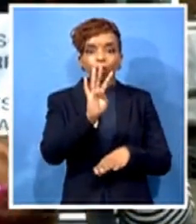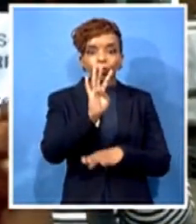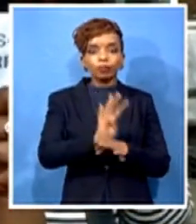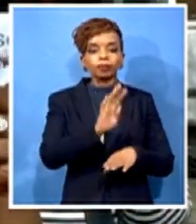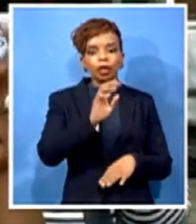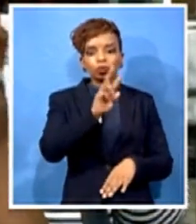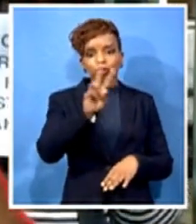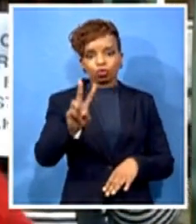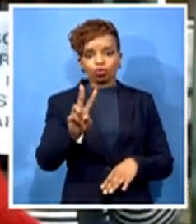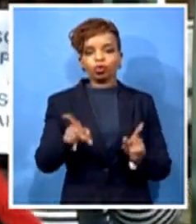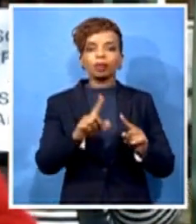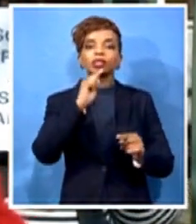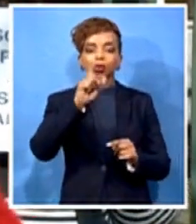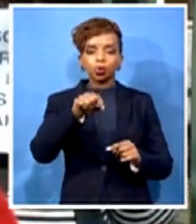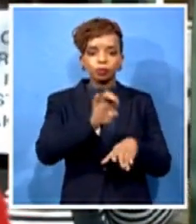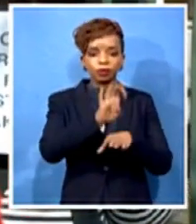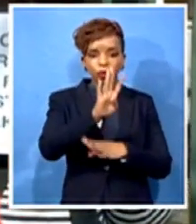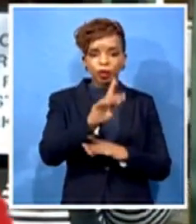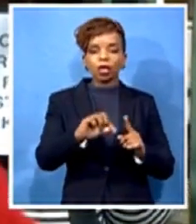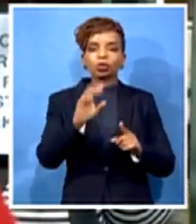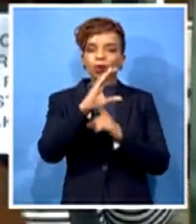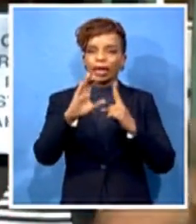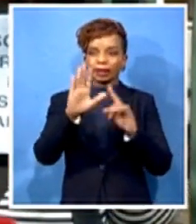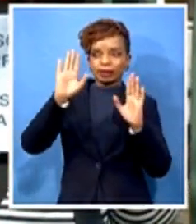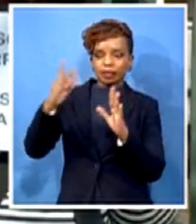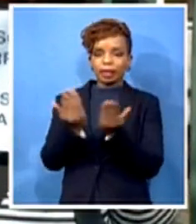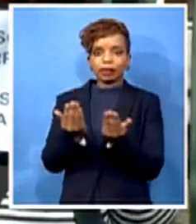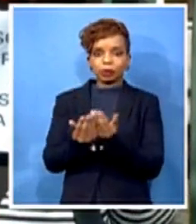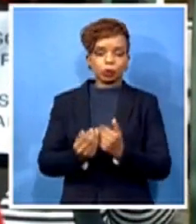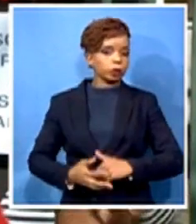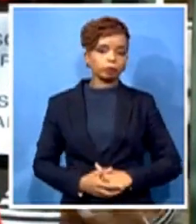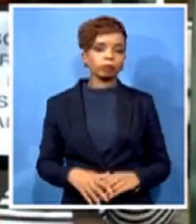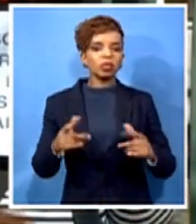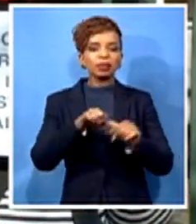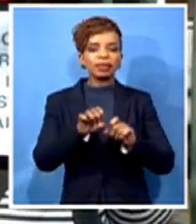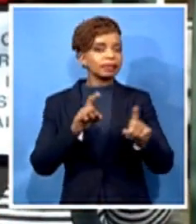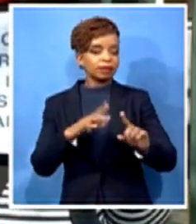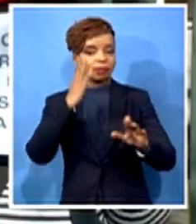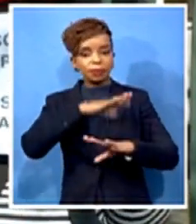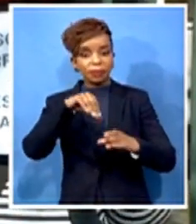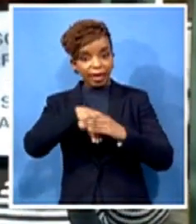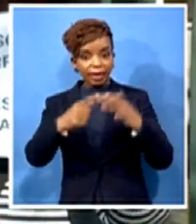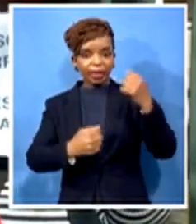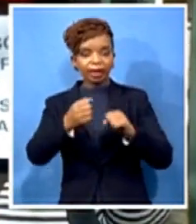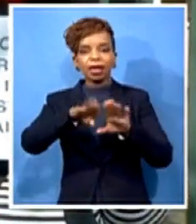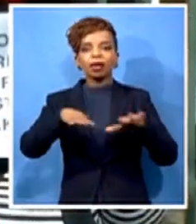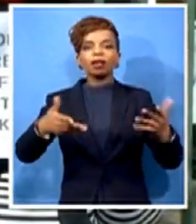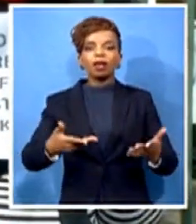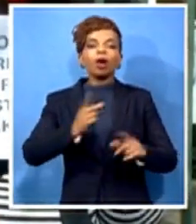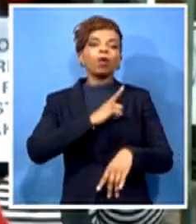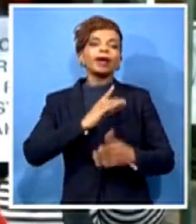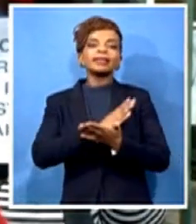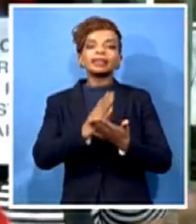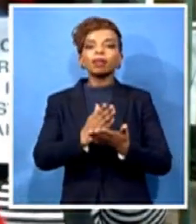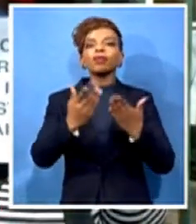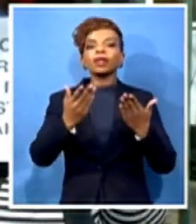because there's been some word that some of the teachers who were laid off were actually threatened. They were threatened. Their lives were threatened.